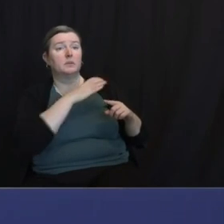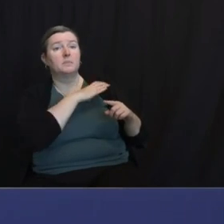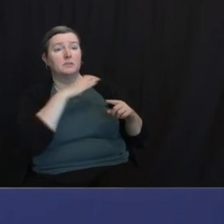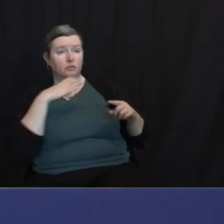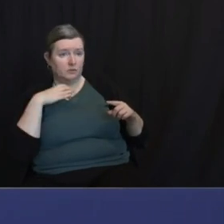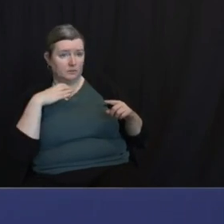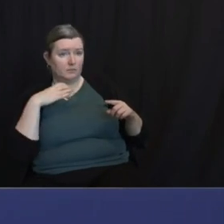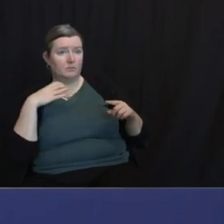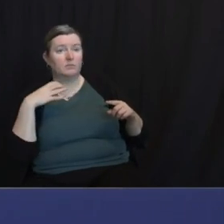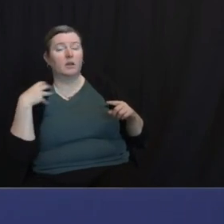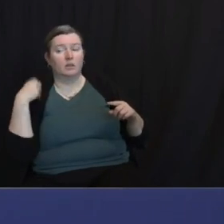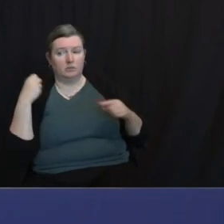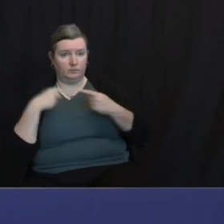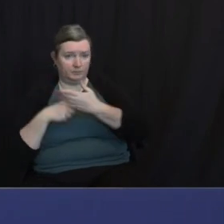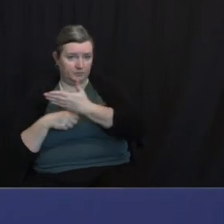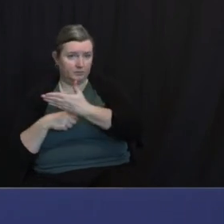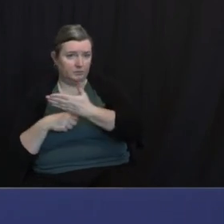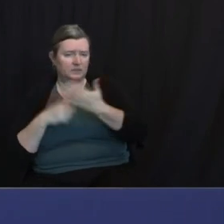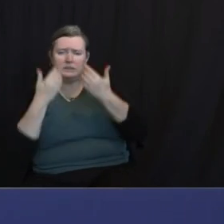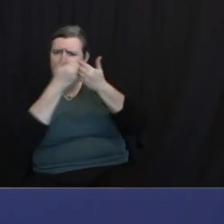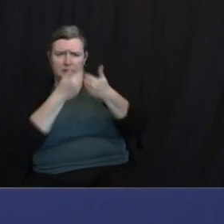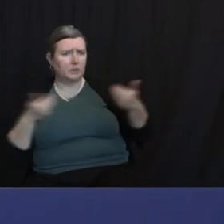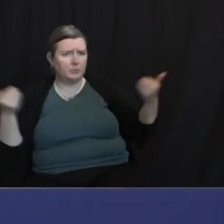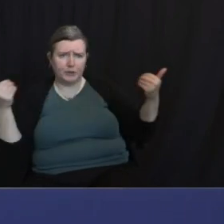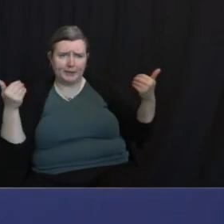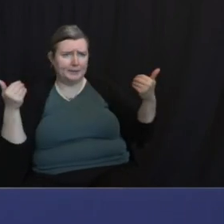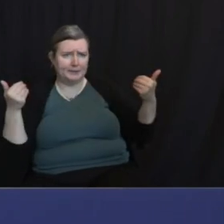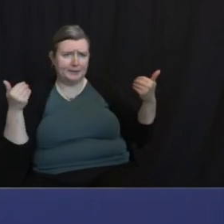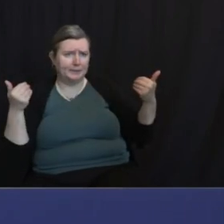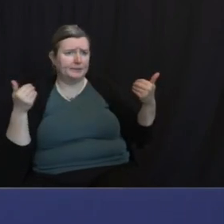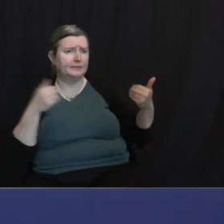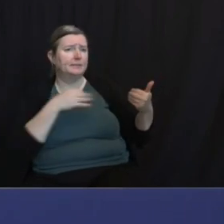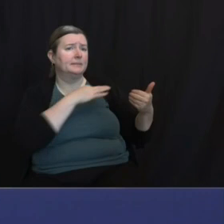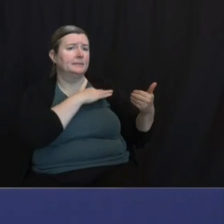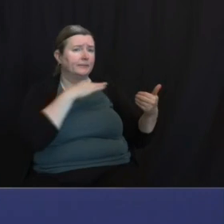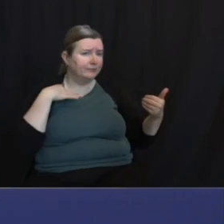and staff and acknowledged that these were their homes. These are